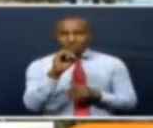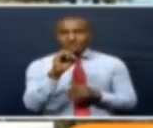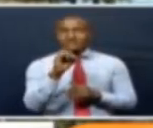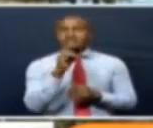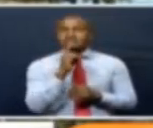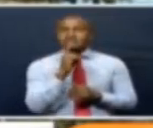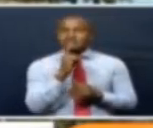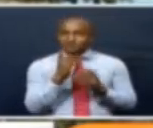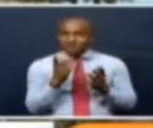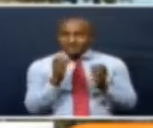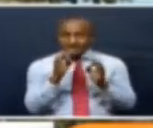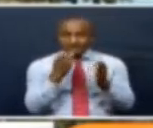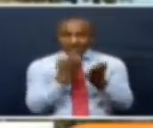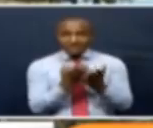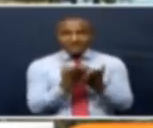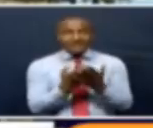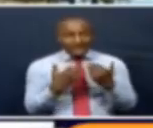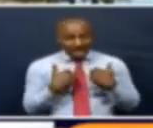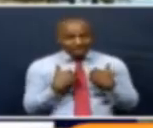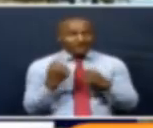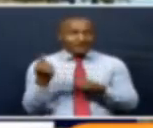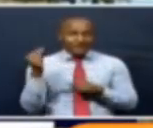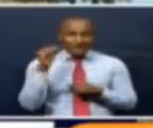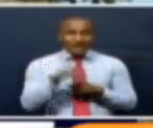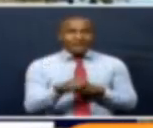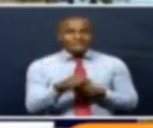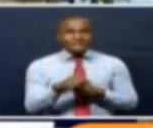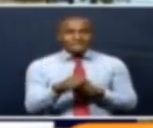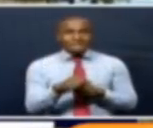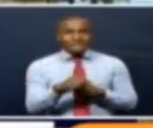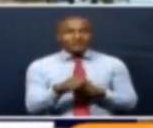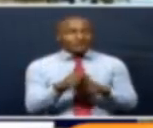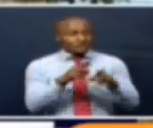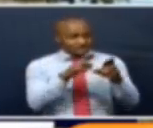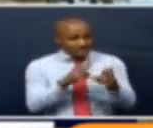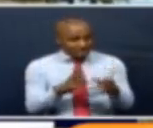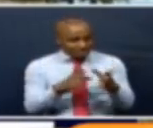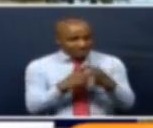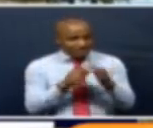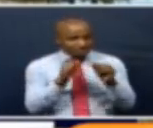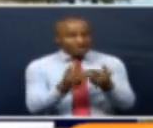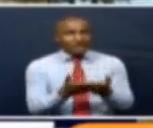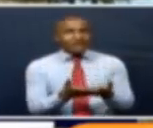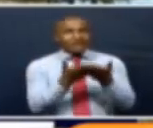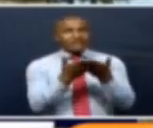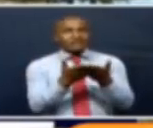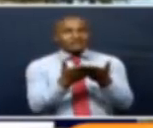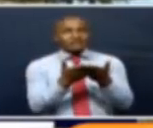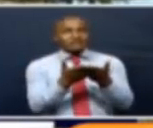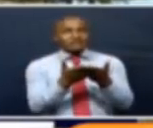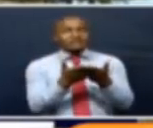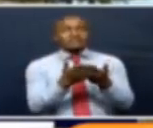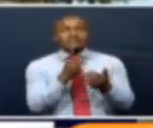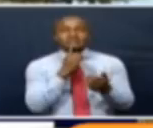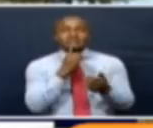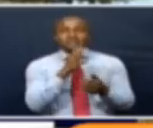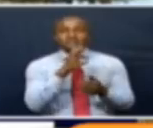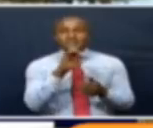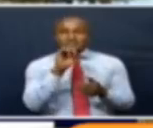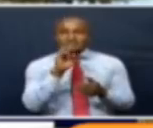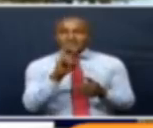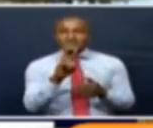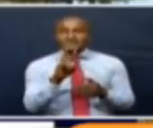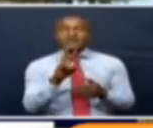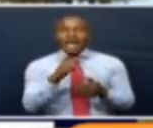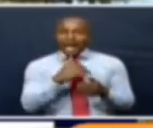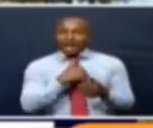the evidence, just come for the one who was raped so that you can assist you. He said that the CCTV is at every